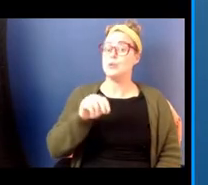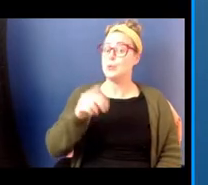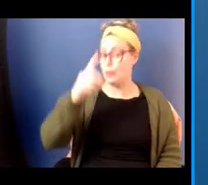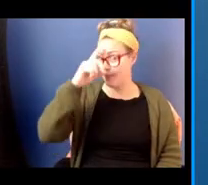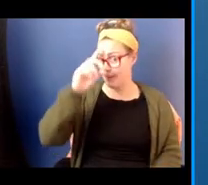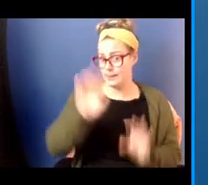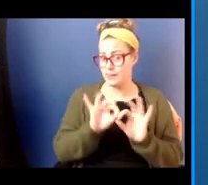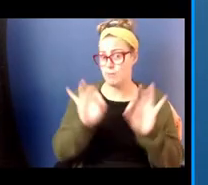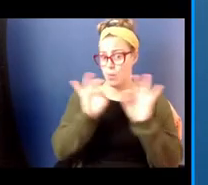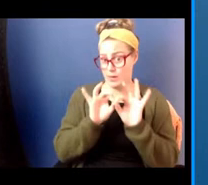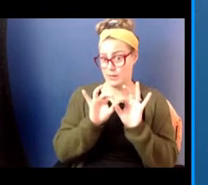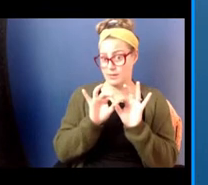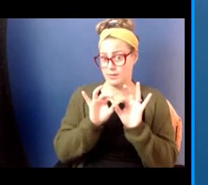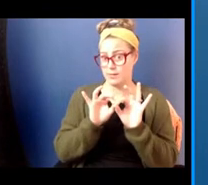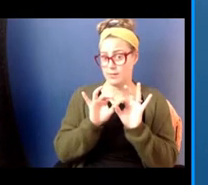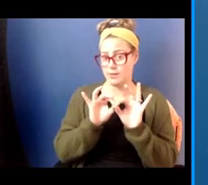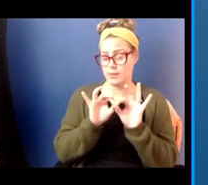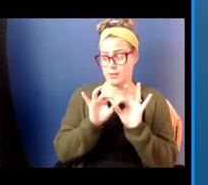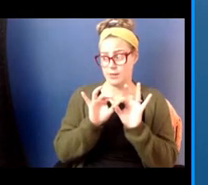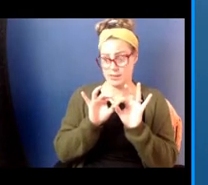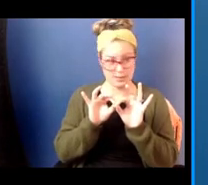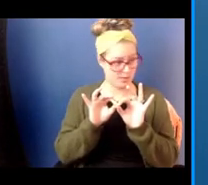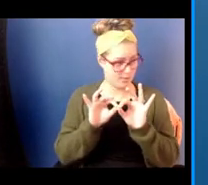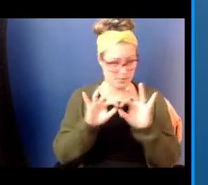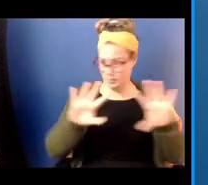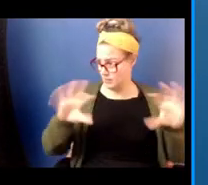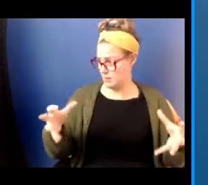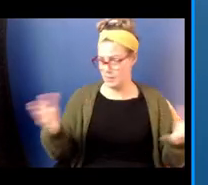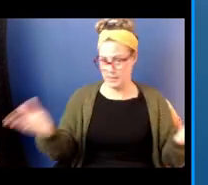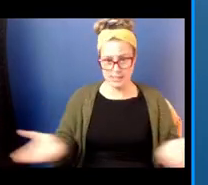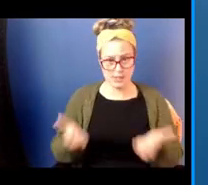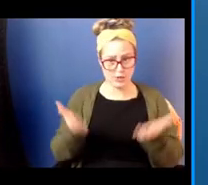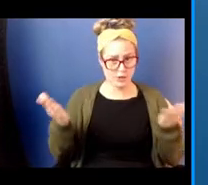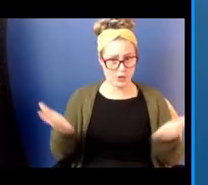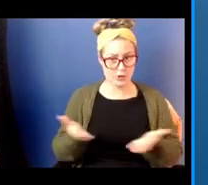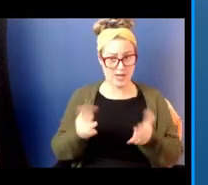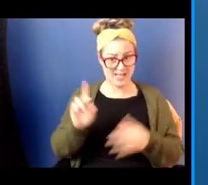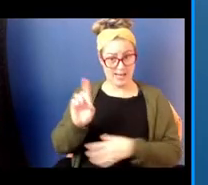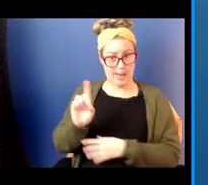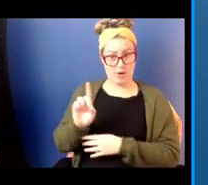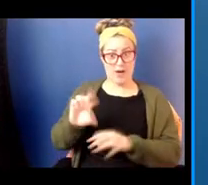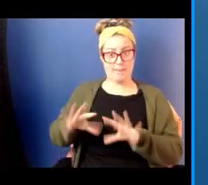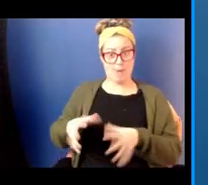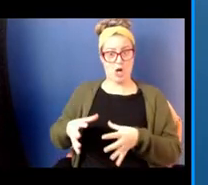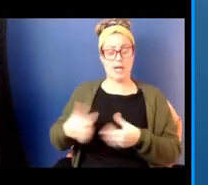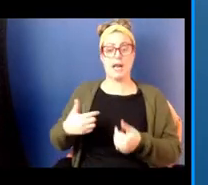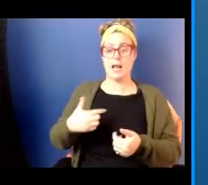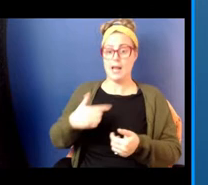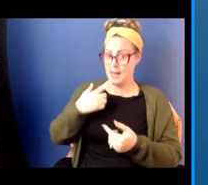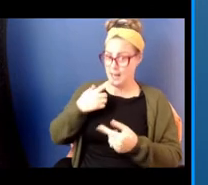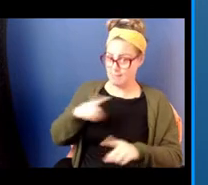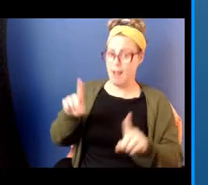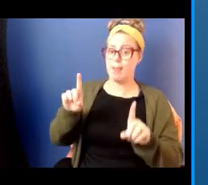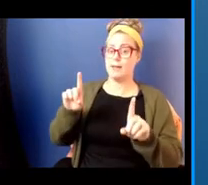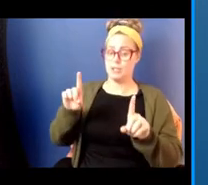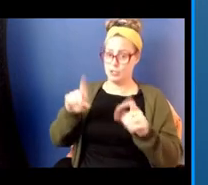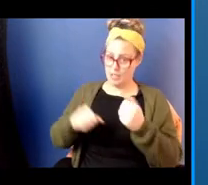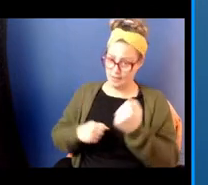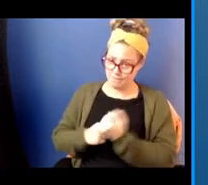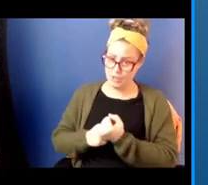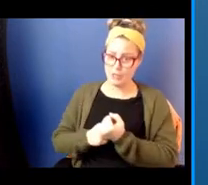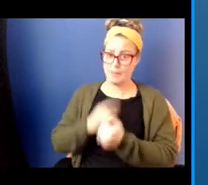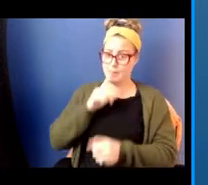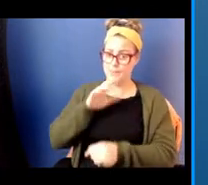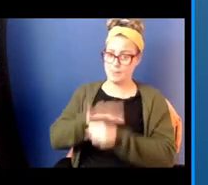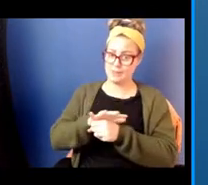that we as a party acknowledge and reaffirm that with this calendar we are reaching out